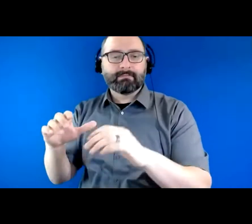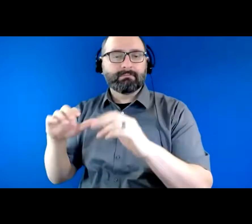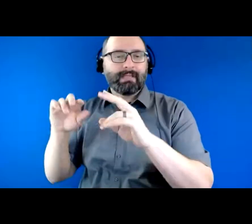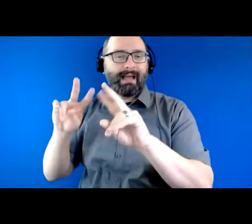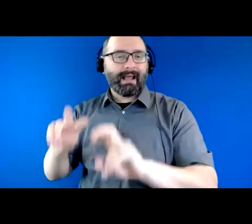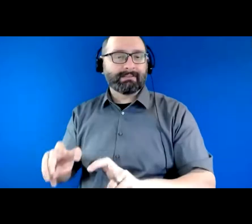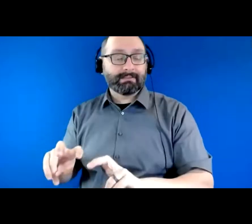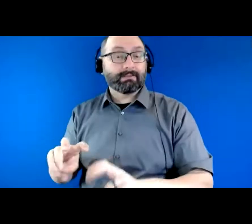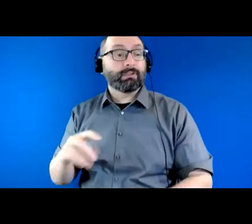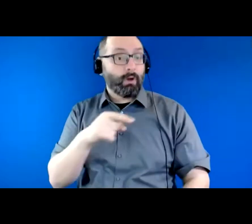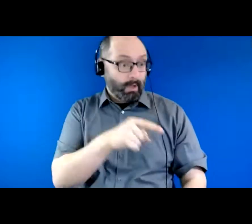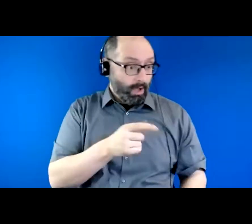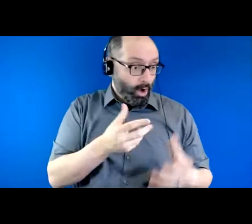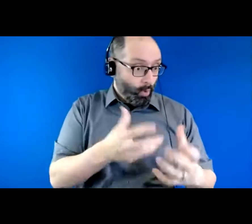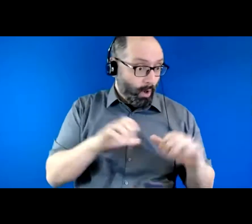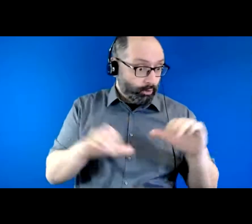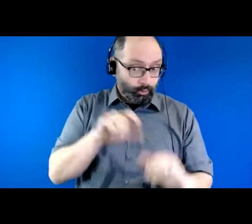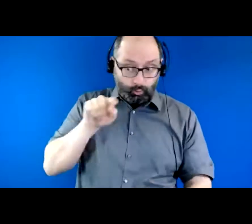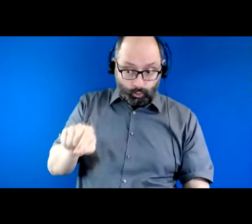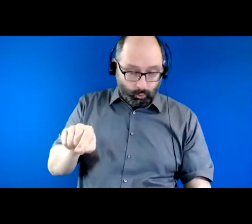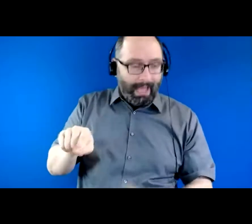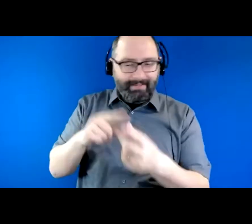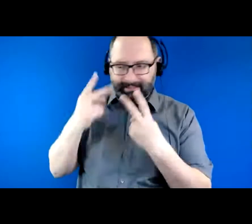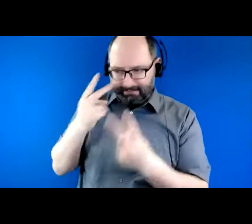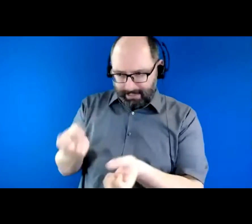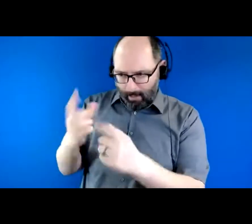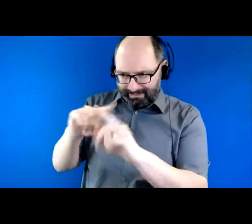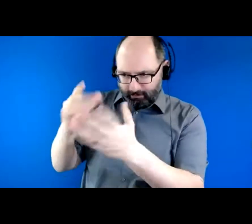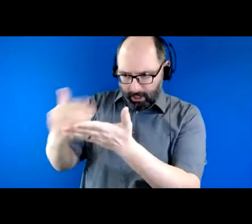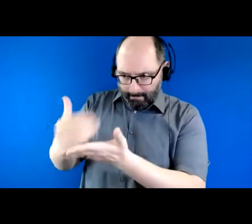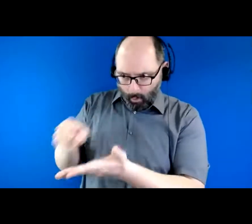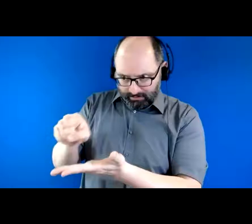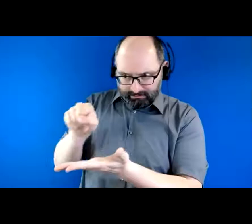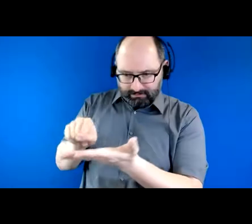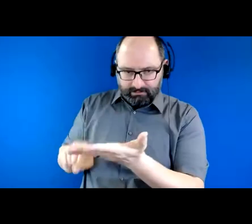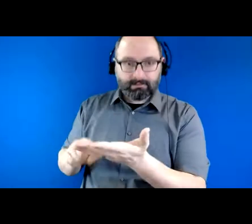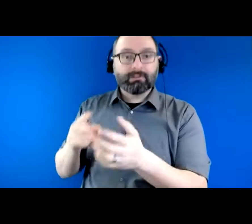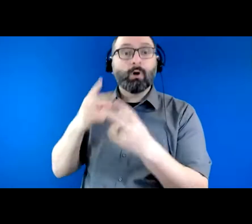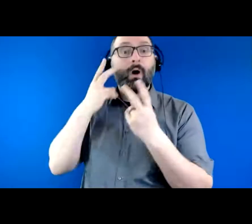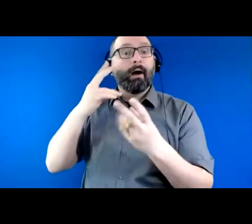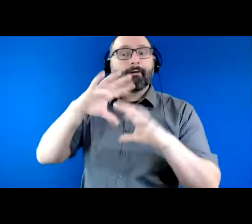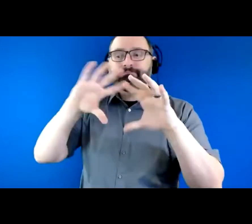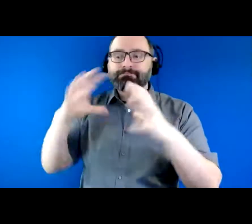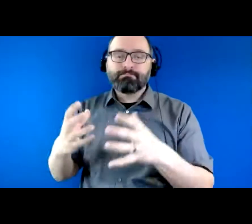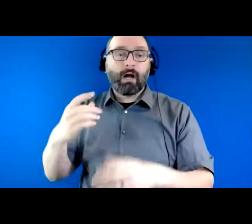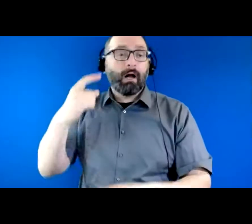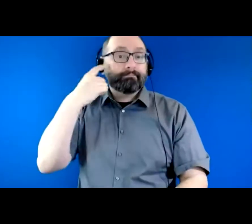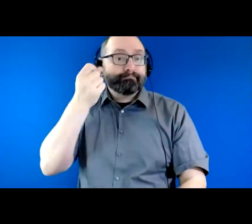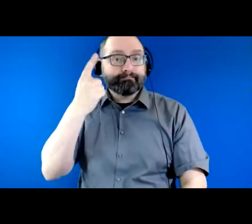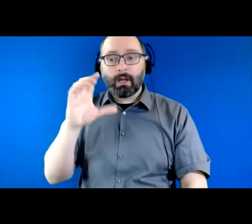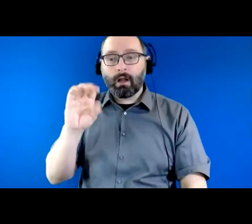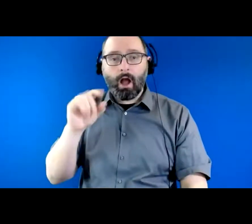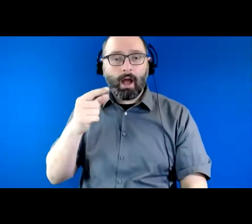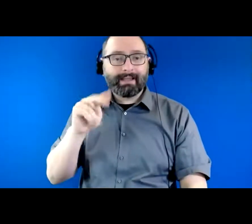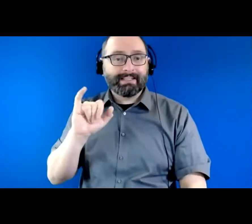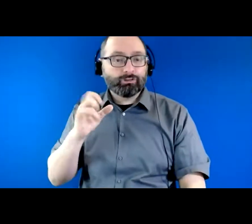that somebody would like to do, and we look at all the components it takes to do it. So looking at the whole cognition, specifically memory and